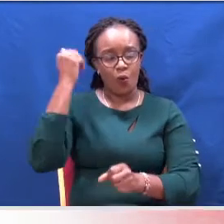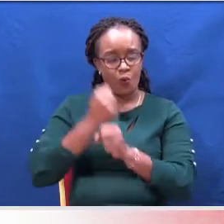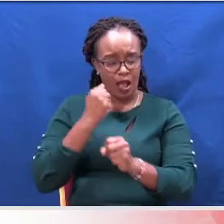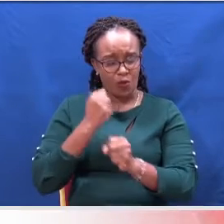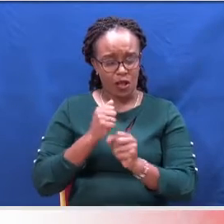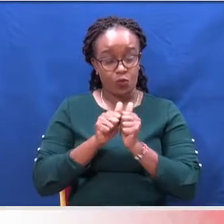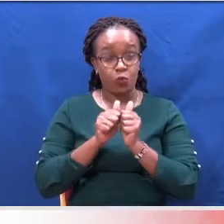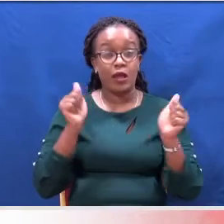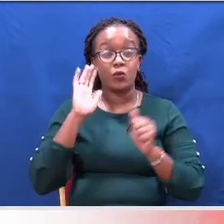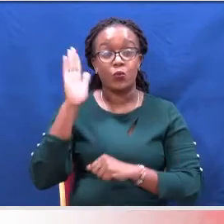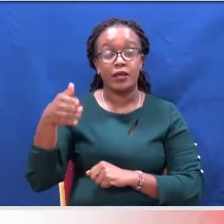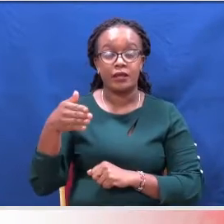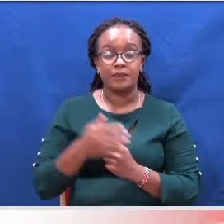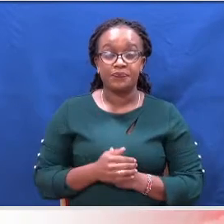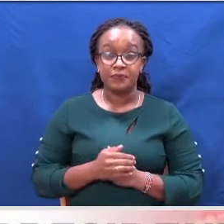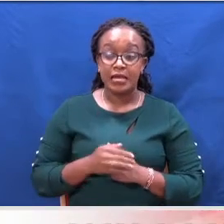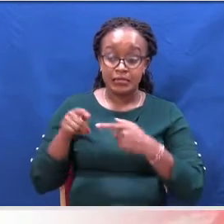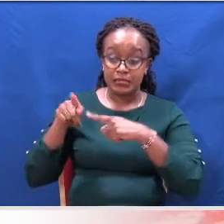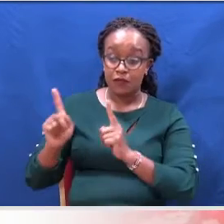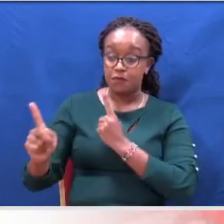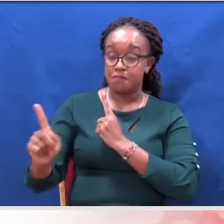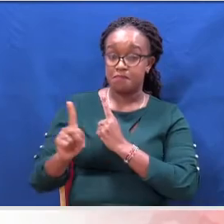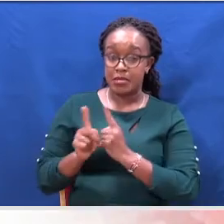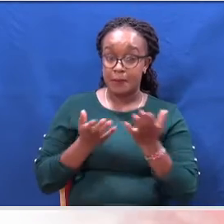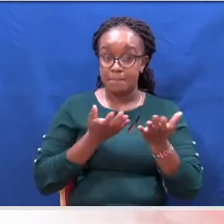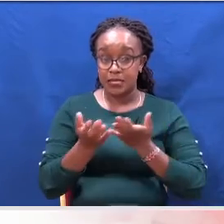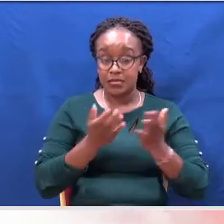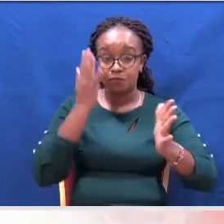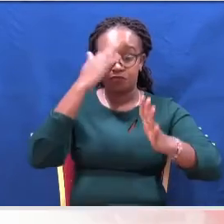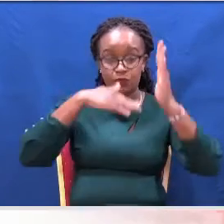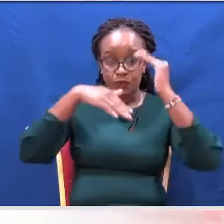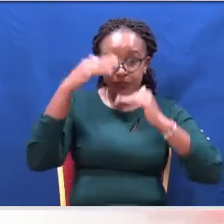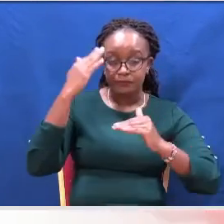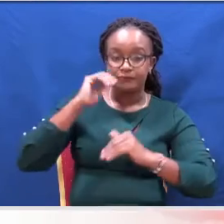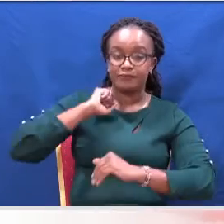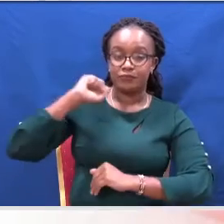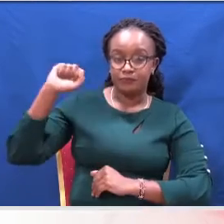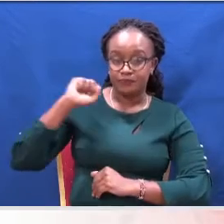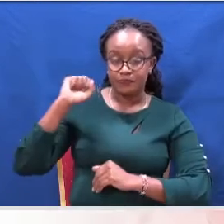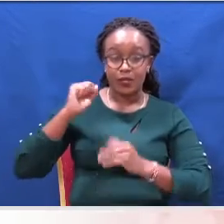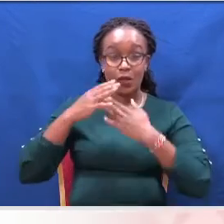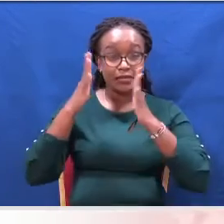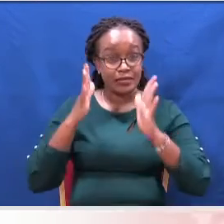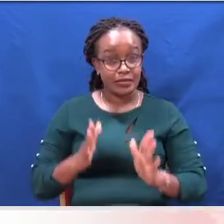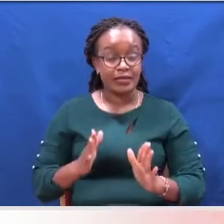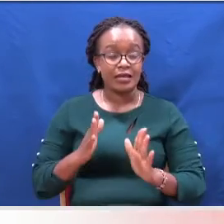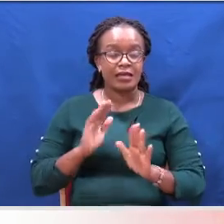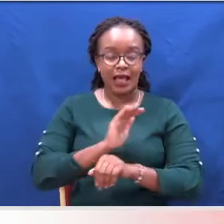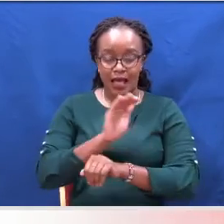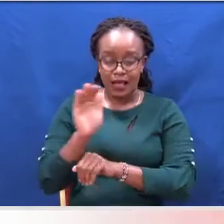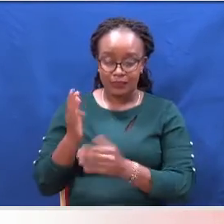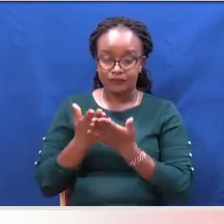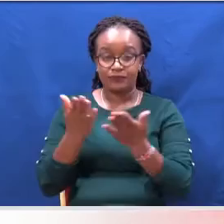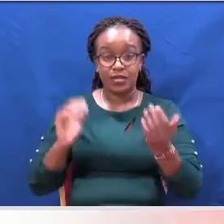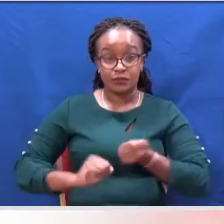command was meeting business, political and professional leaders from the Western region to woo them to support his 2022